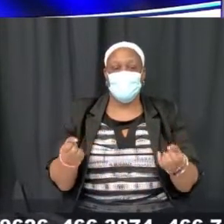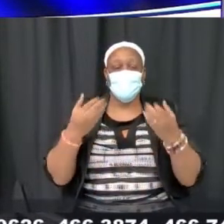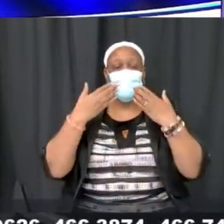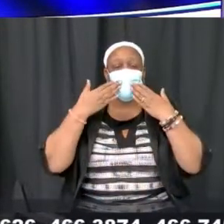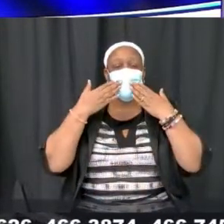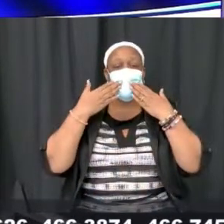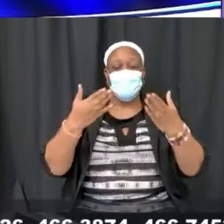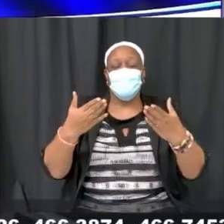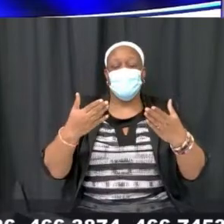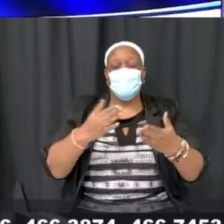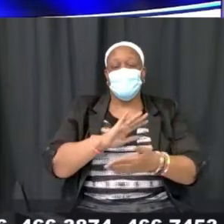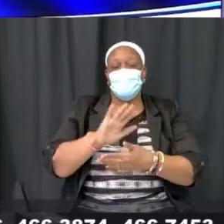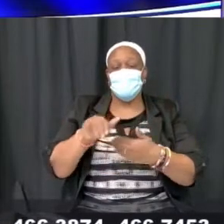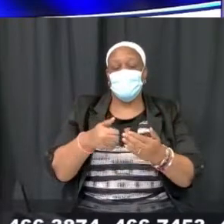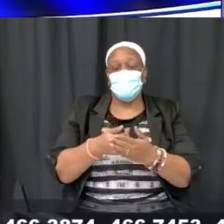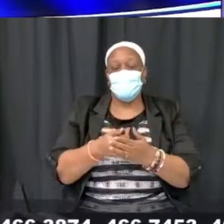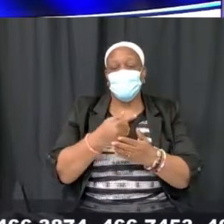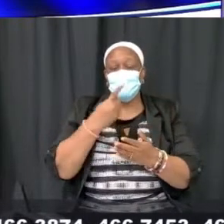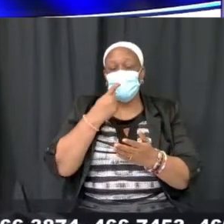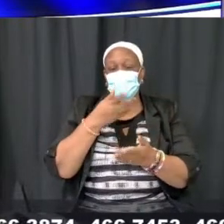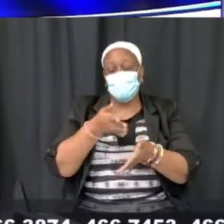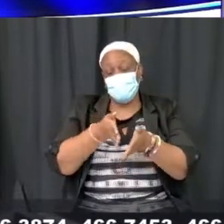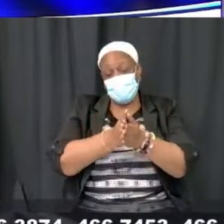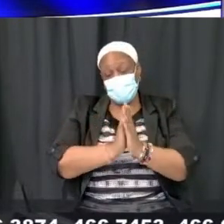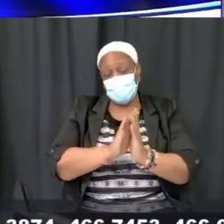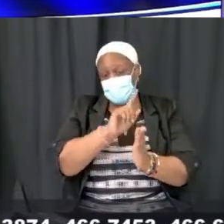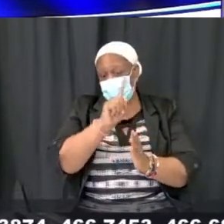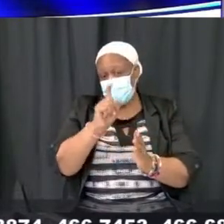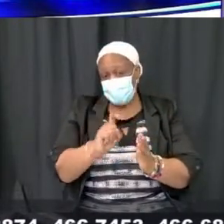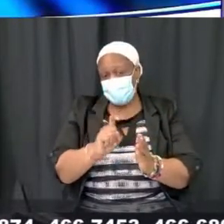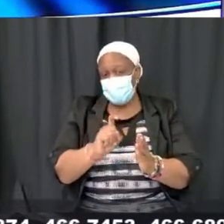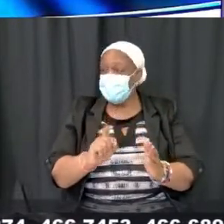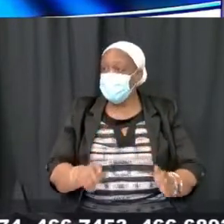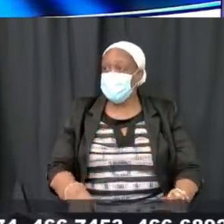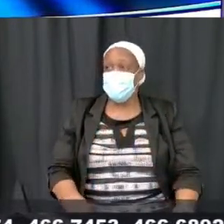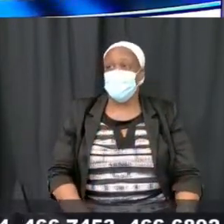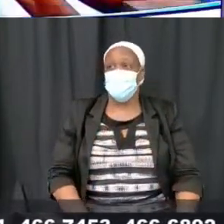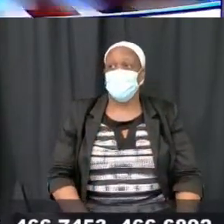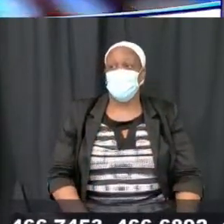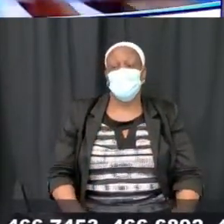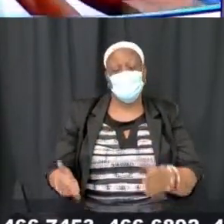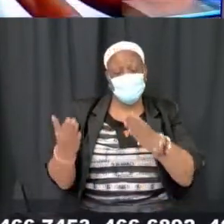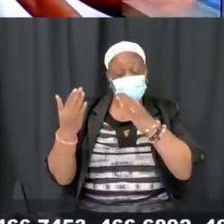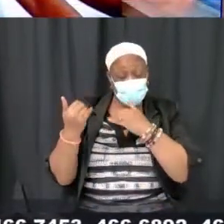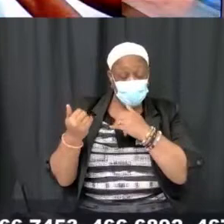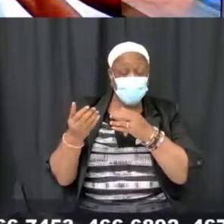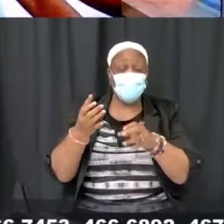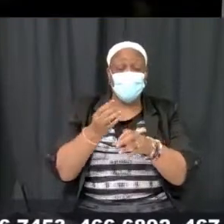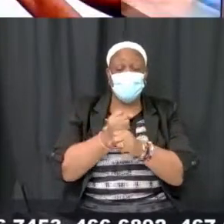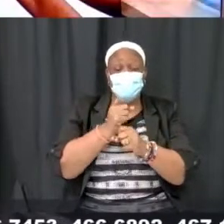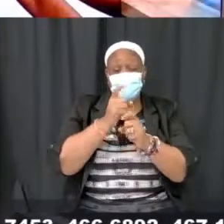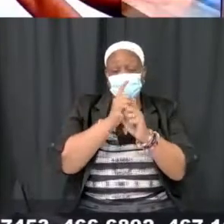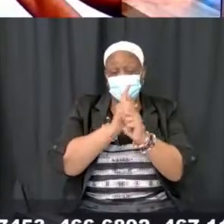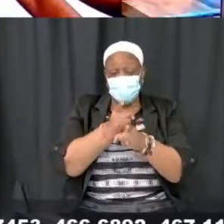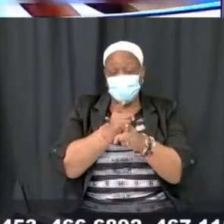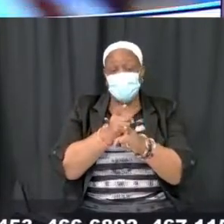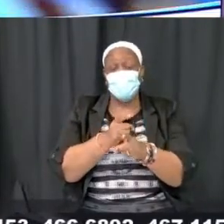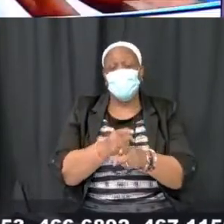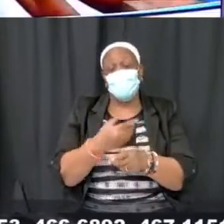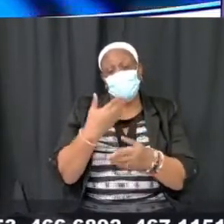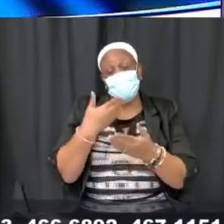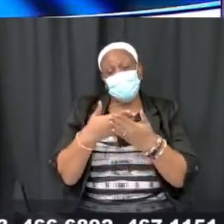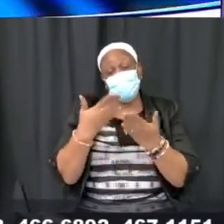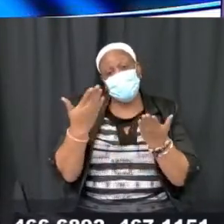for posing your questions and hope that they were answered